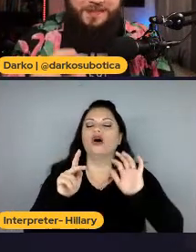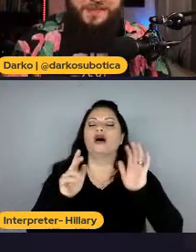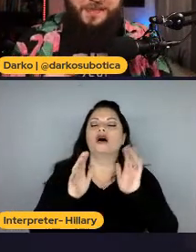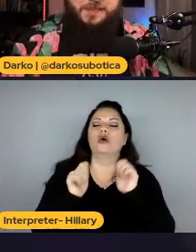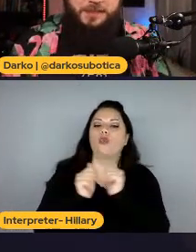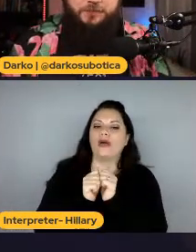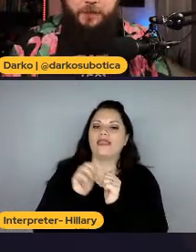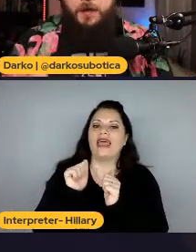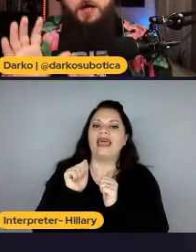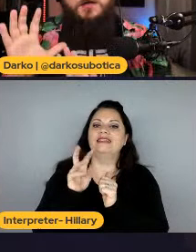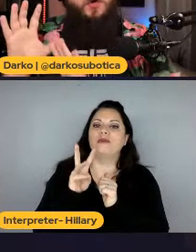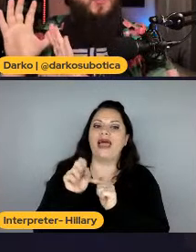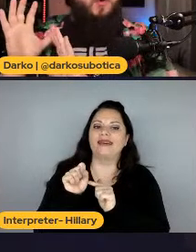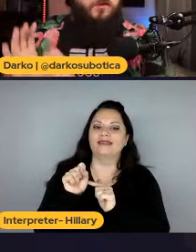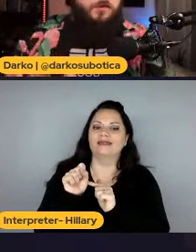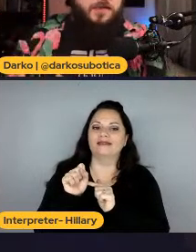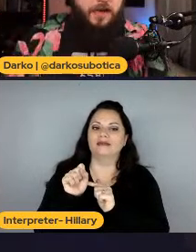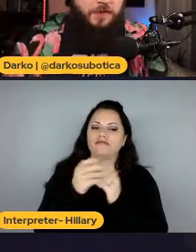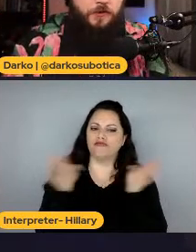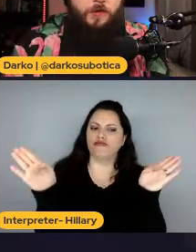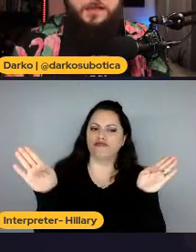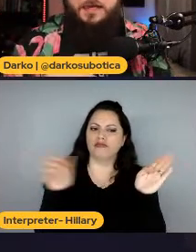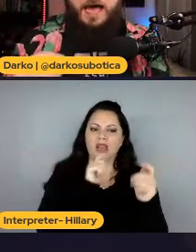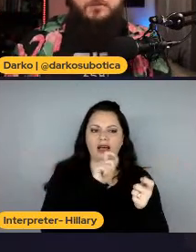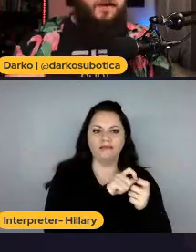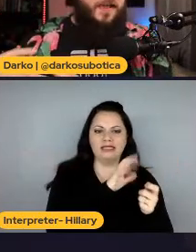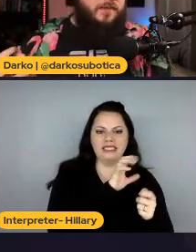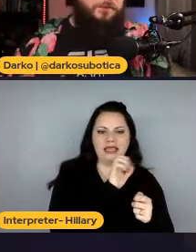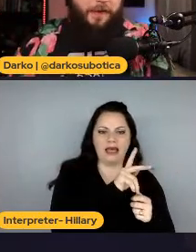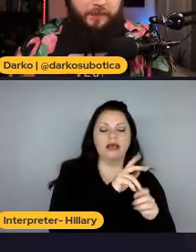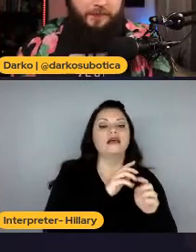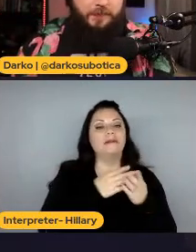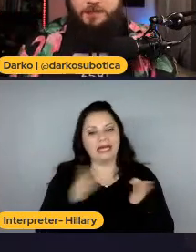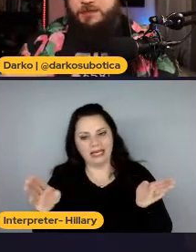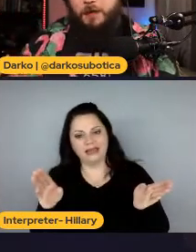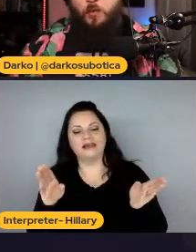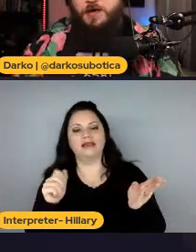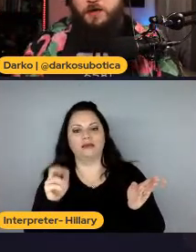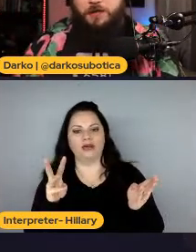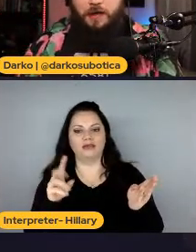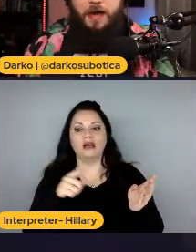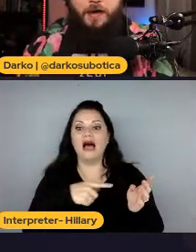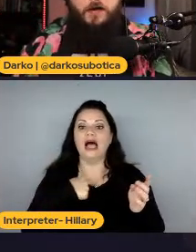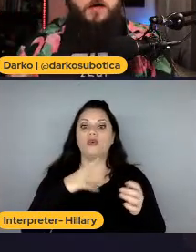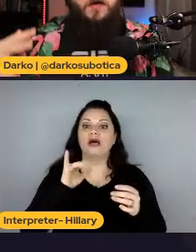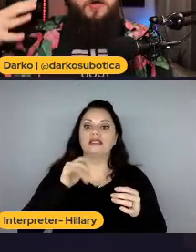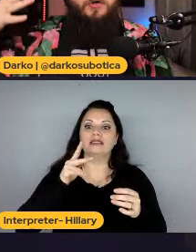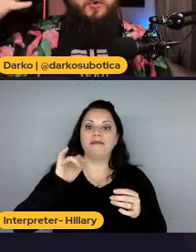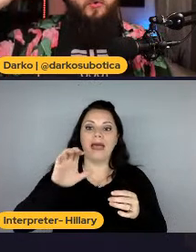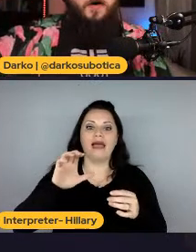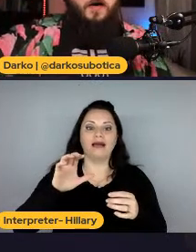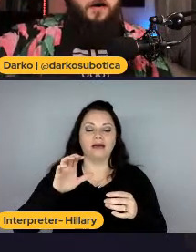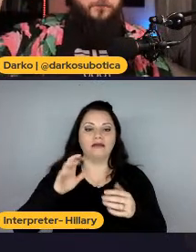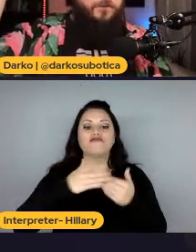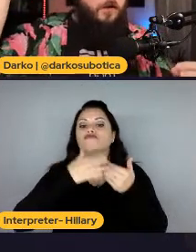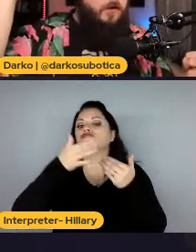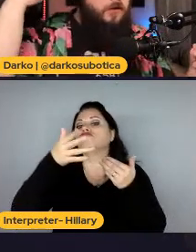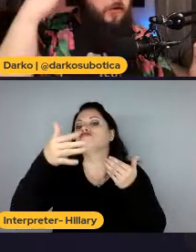AWS. It's not CDK specific. So one of the things I like to do is have an inspect test somewhere down the line